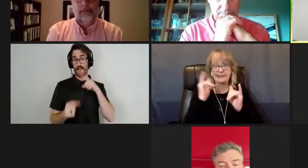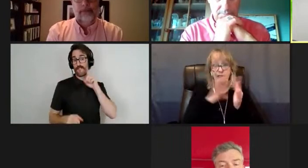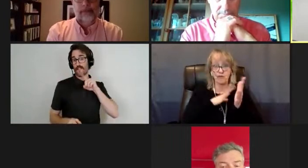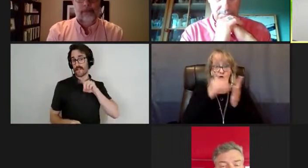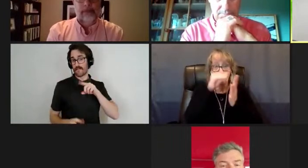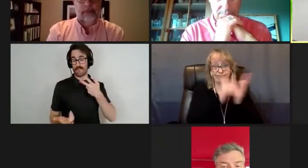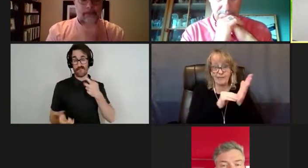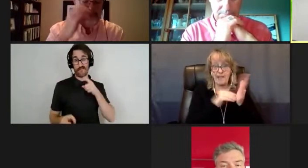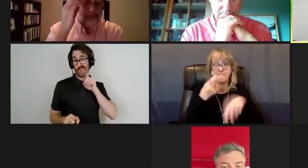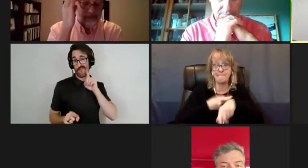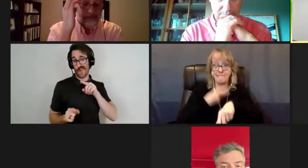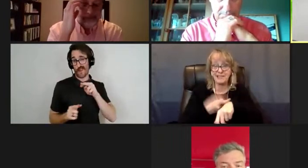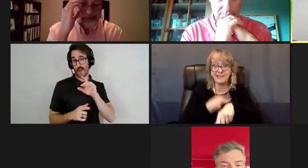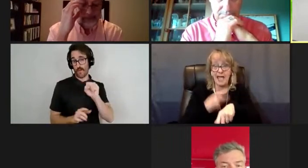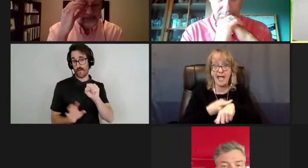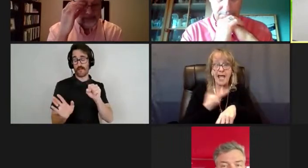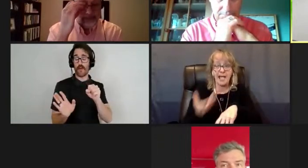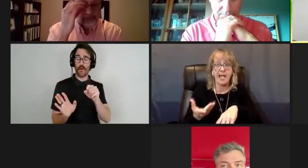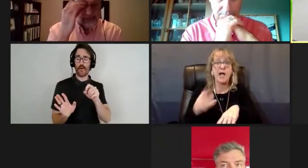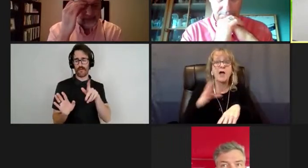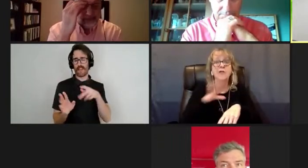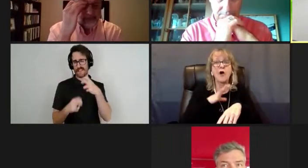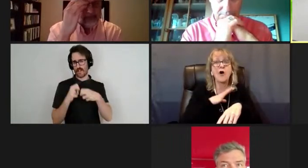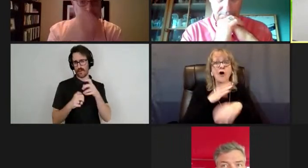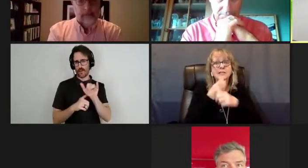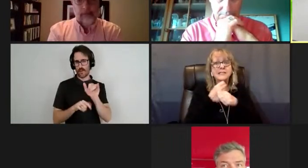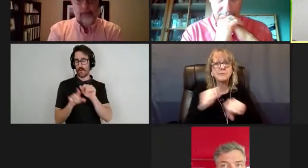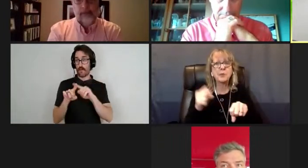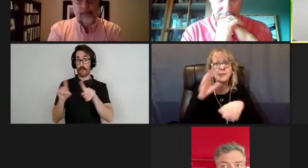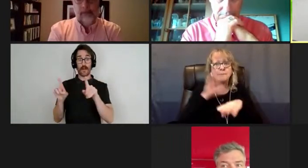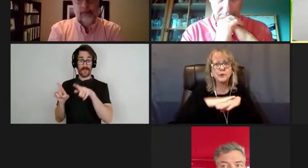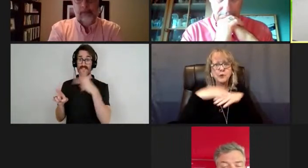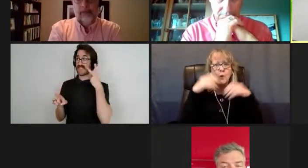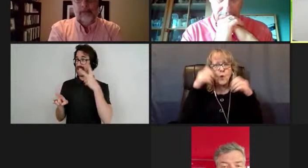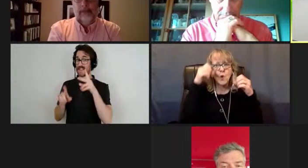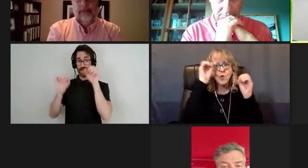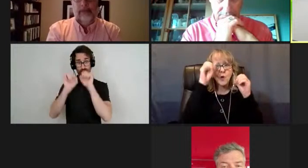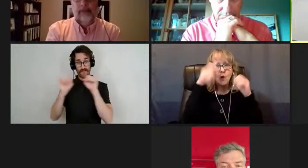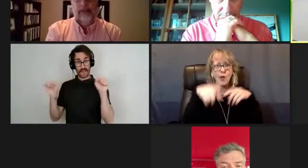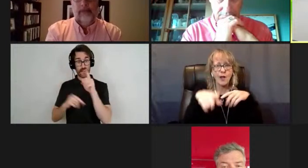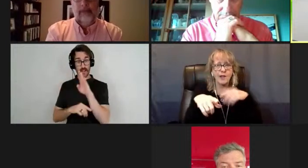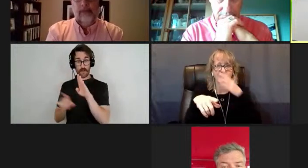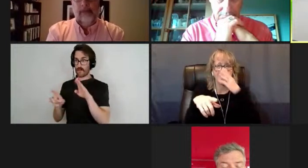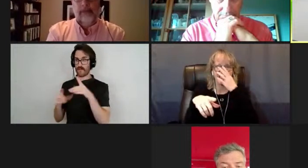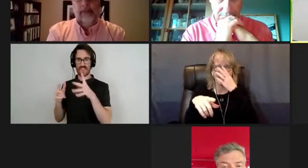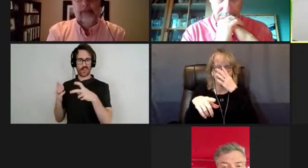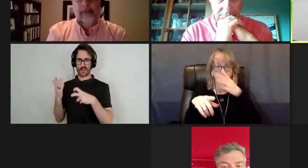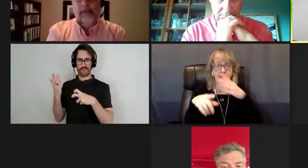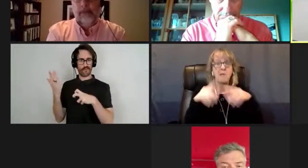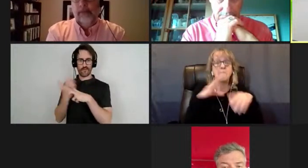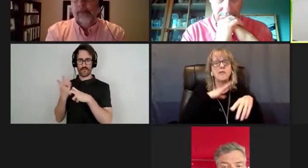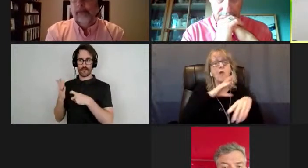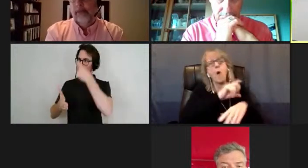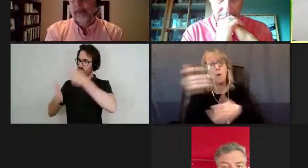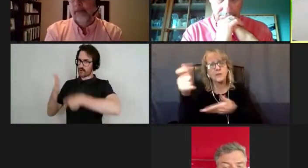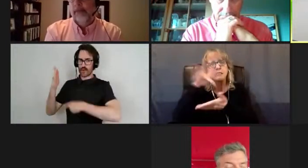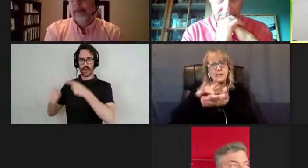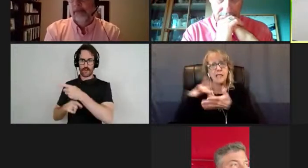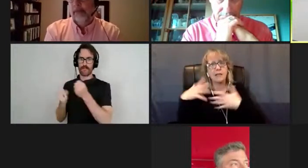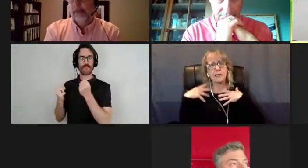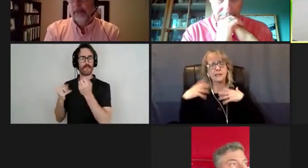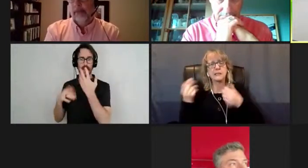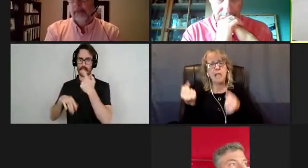as a result of that. And then there's other fitness calls that are the clubs that we've charged multiple days in a row. That